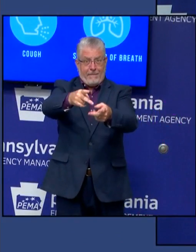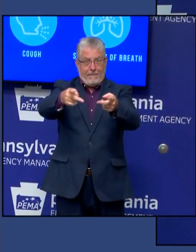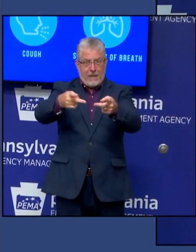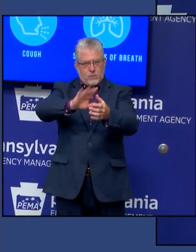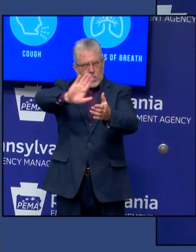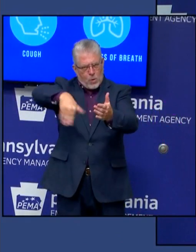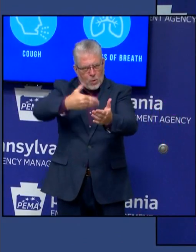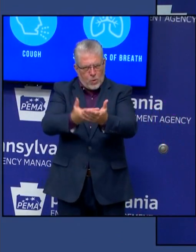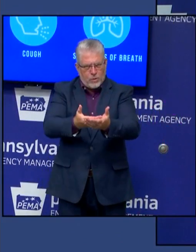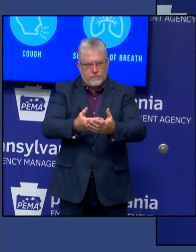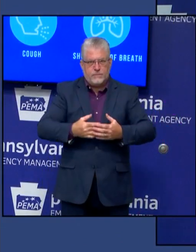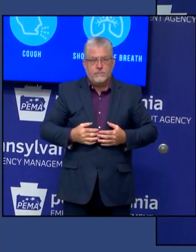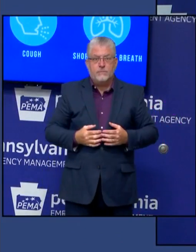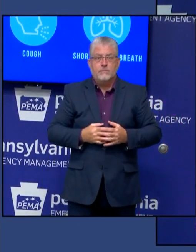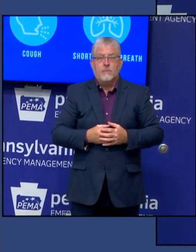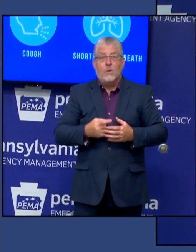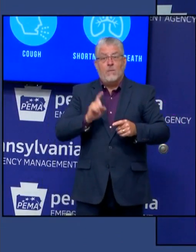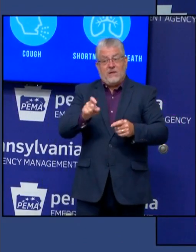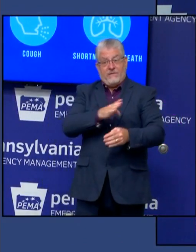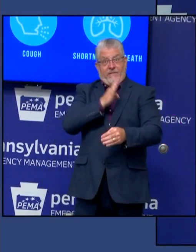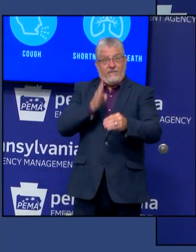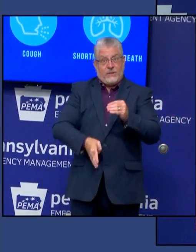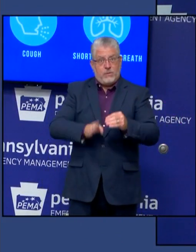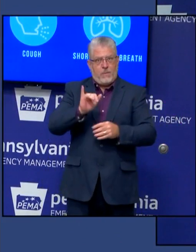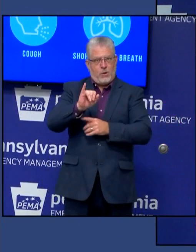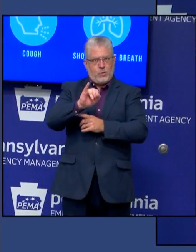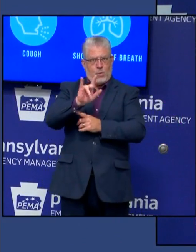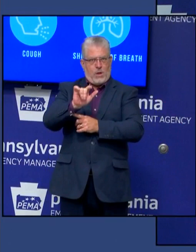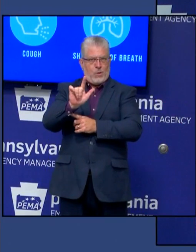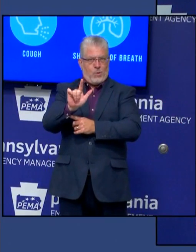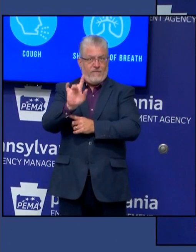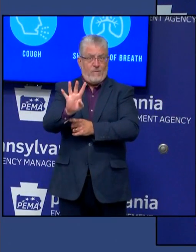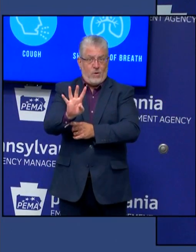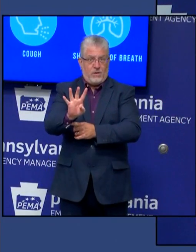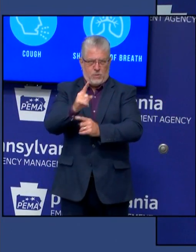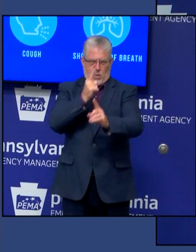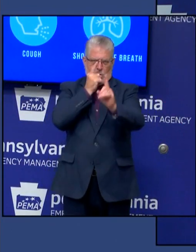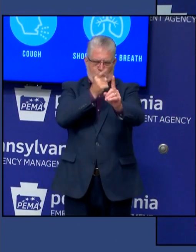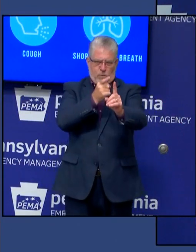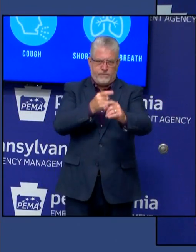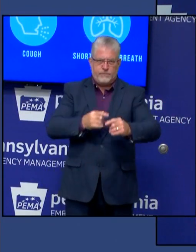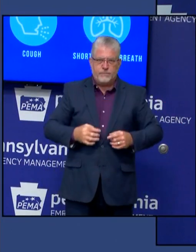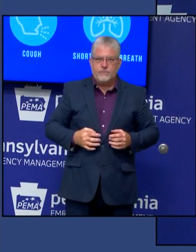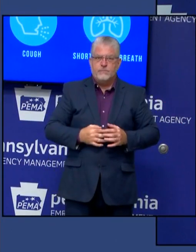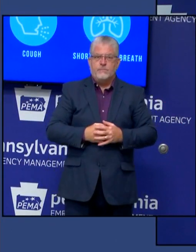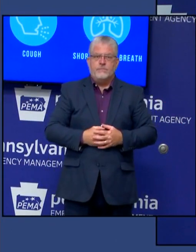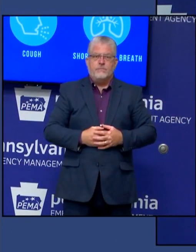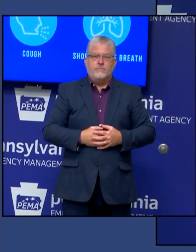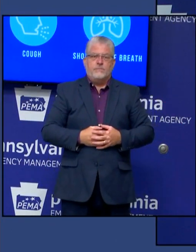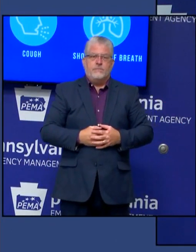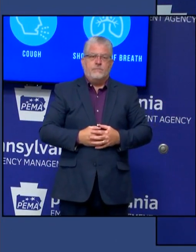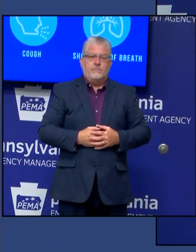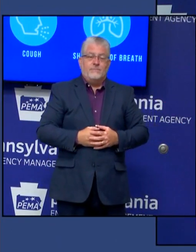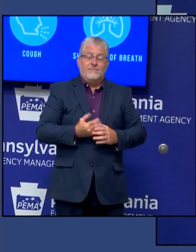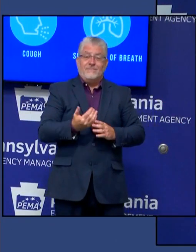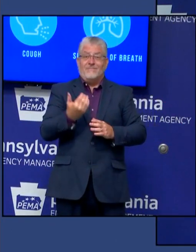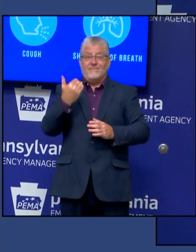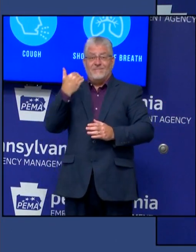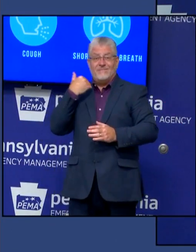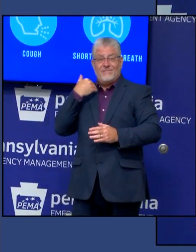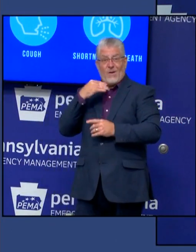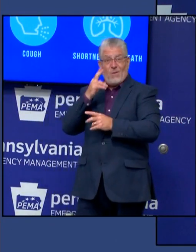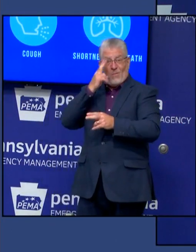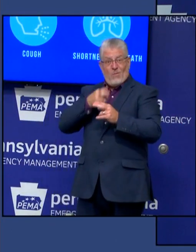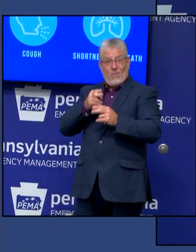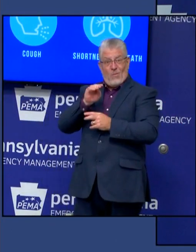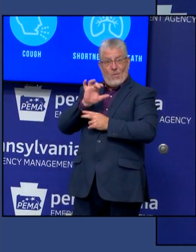of the pandemic, we saw a higher number of cases right at the beginning in people ages 19 to 49 before it